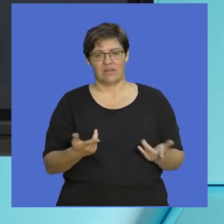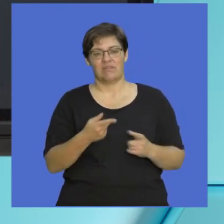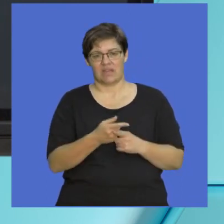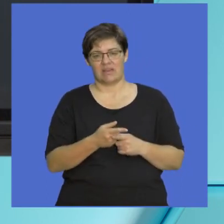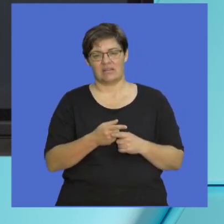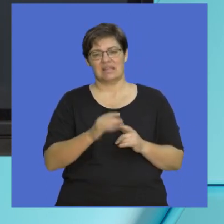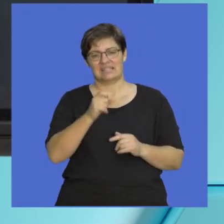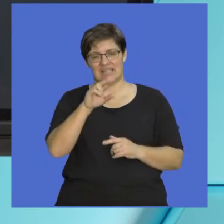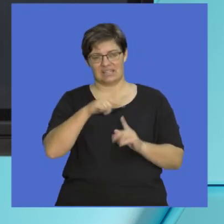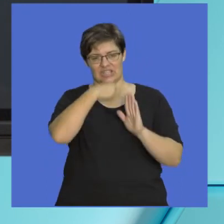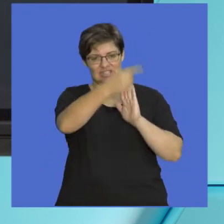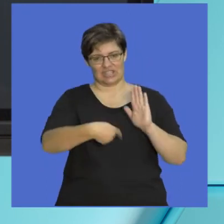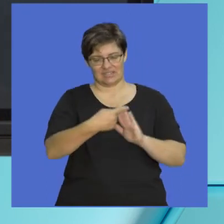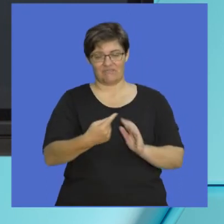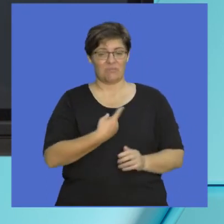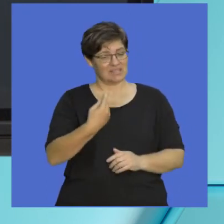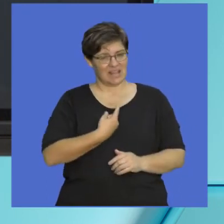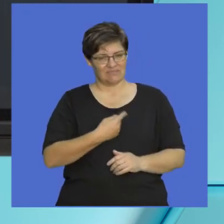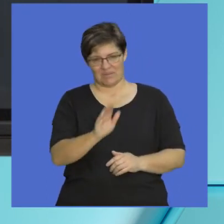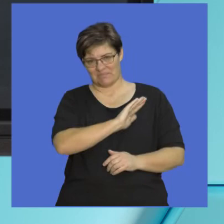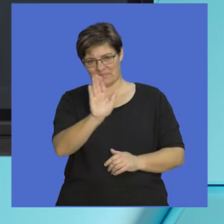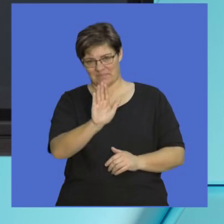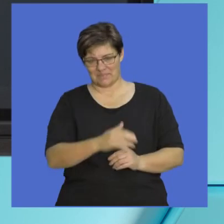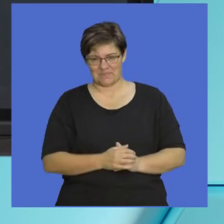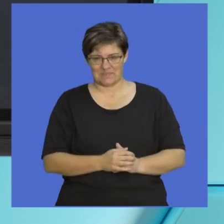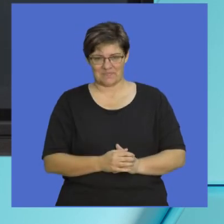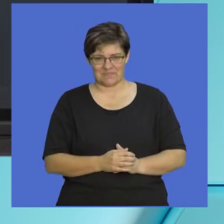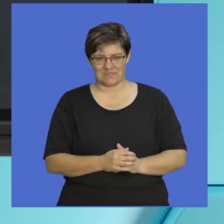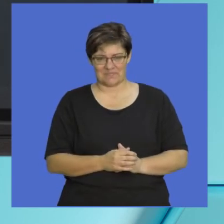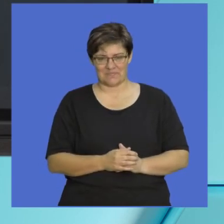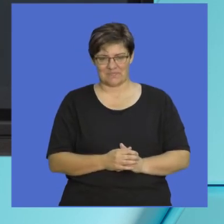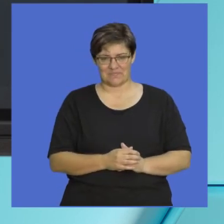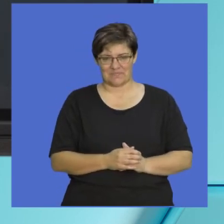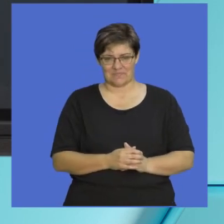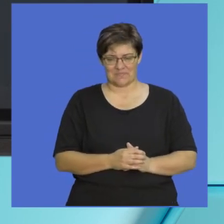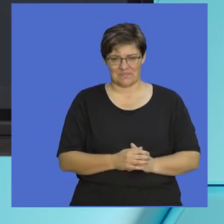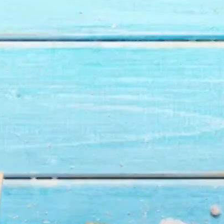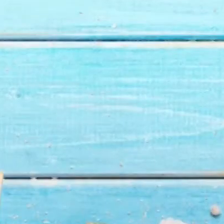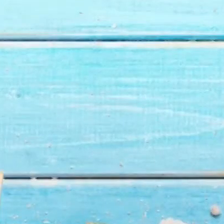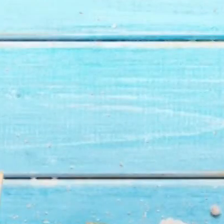Otherwise, that's the gist of a series circuit. For myself, for now, it's cheers and bye-bye.